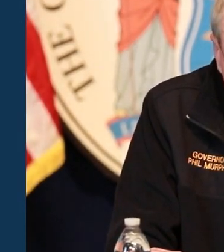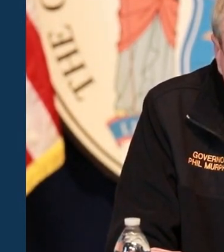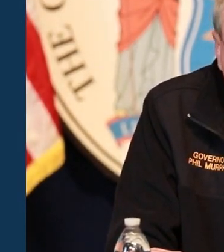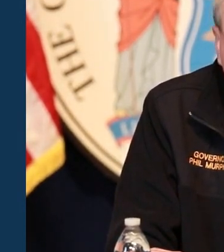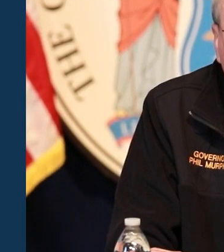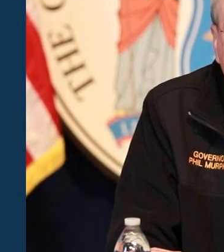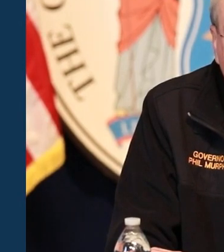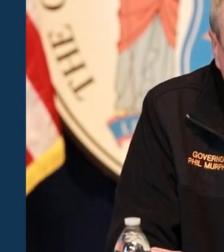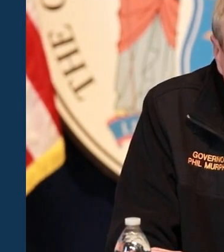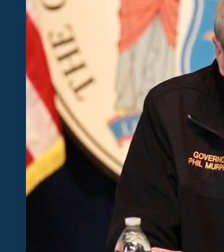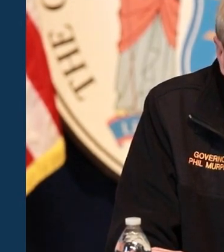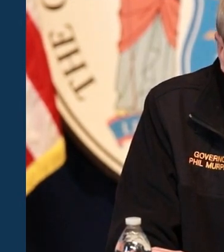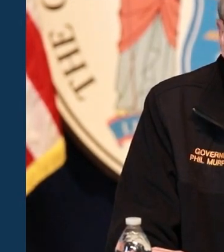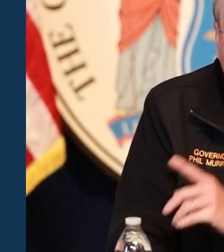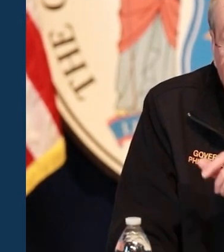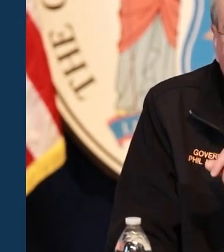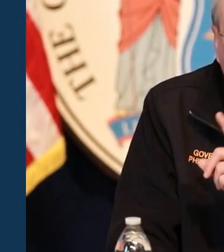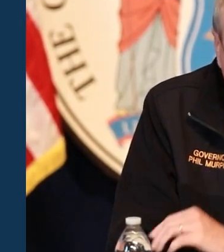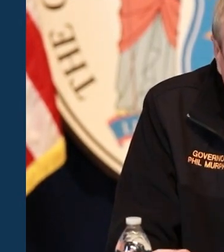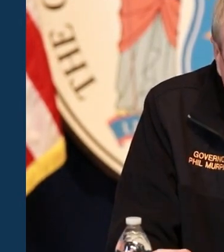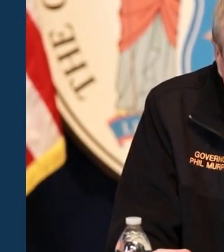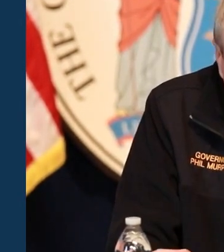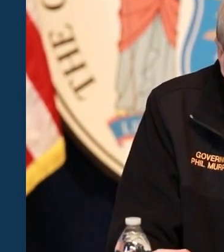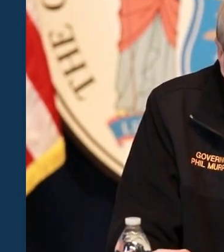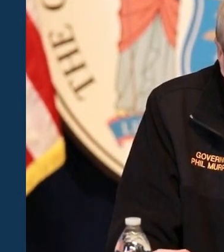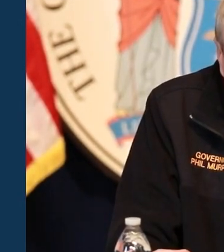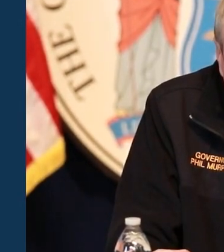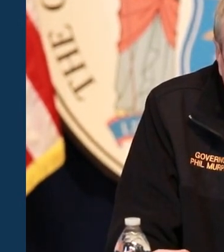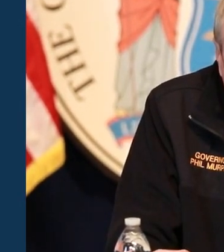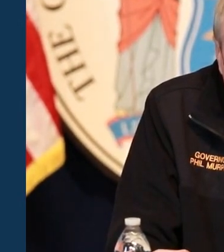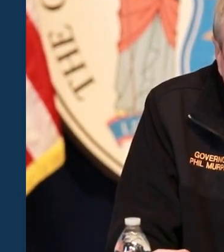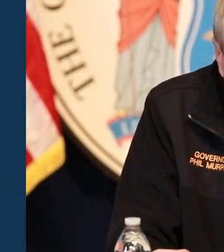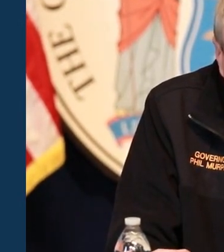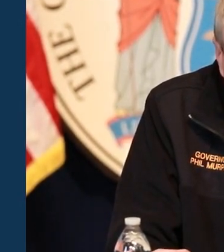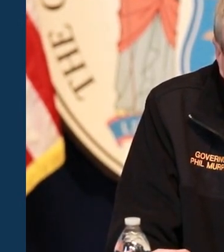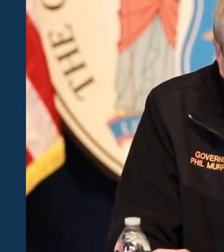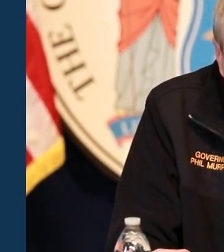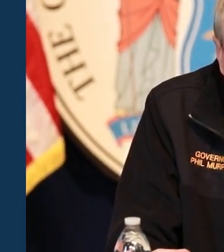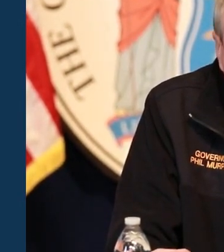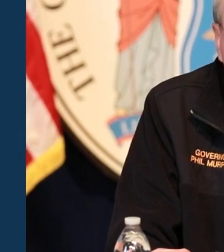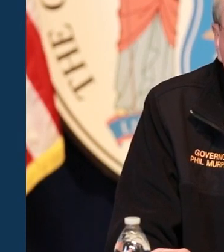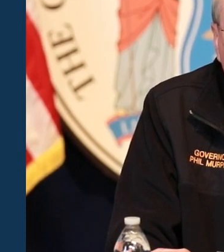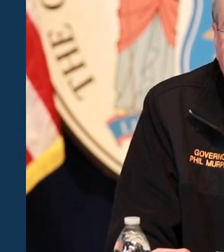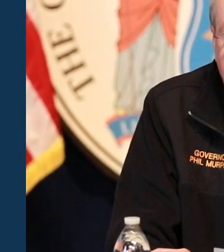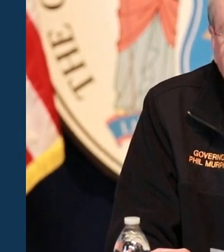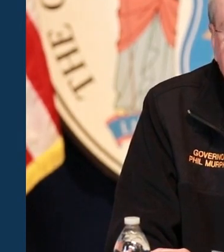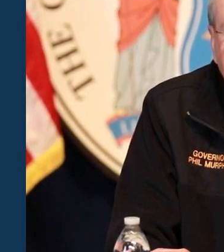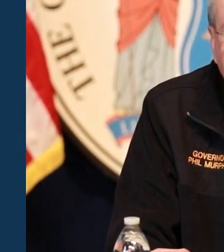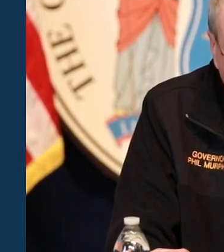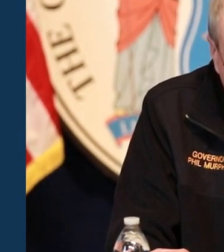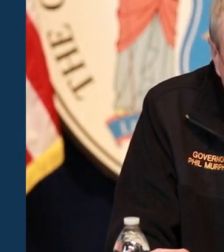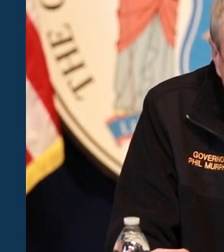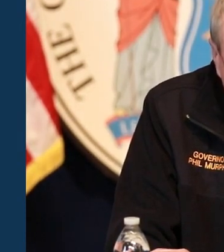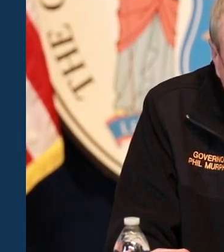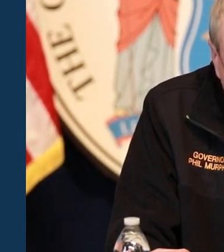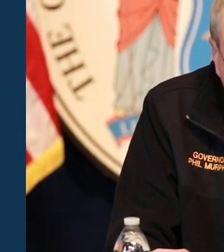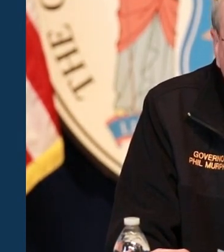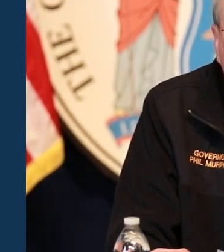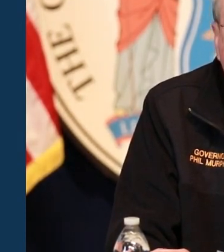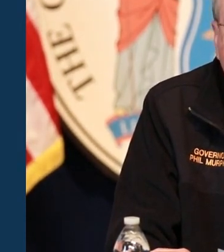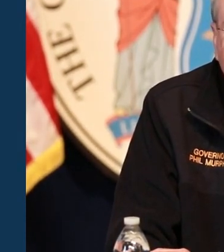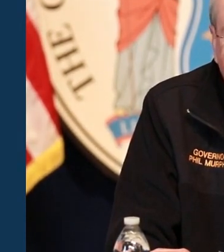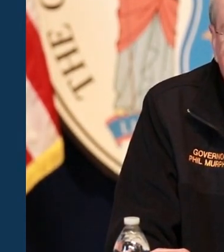because it is Good Friday. But because it is Good Friday, I want to be able to share one more story of some of the good being done around our